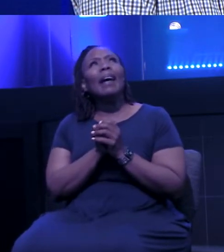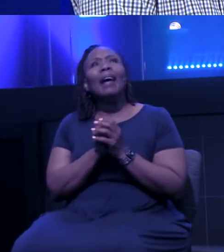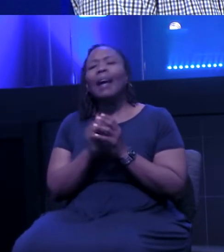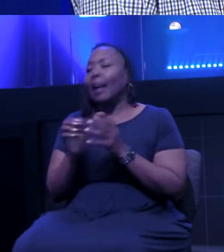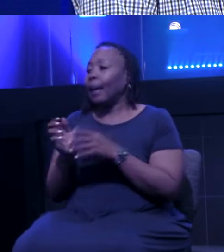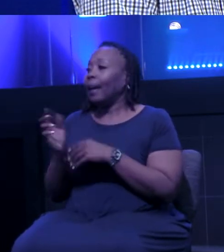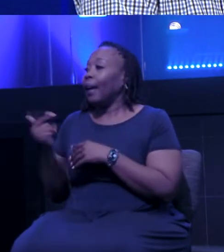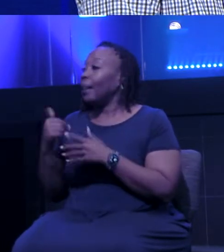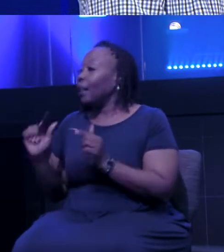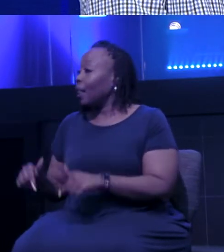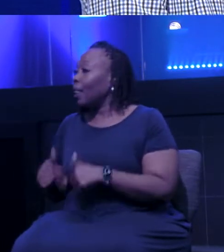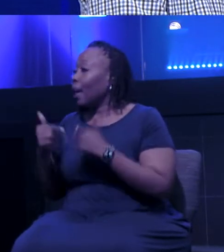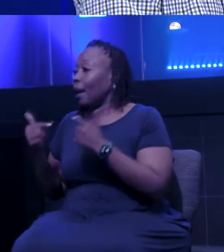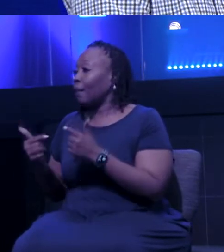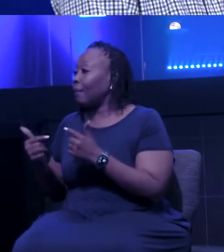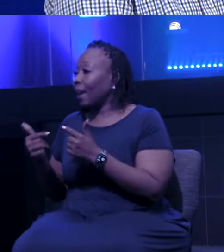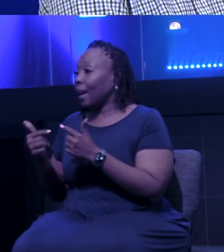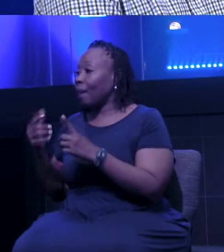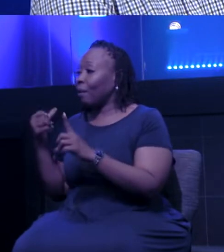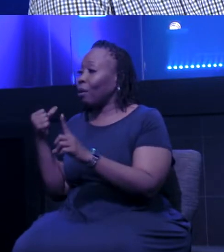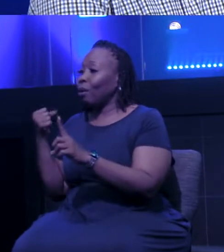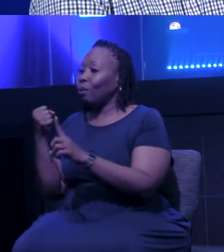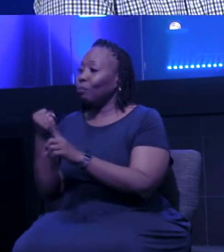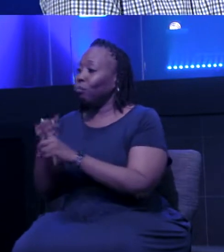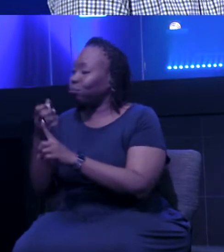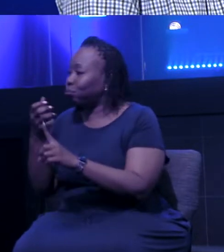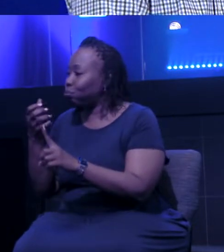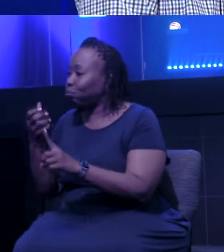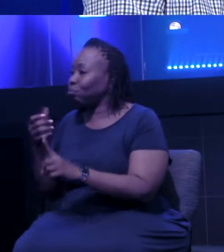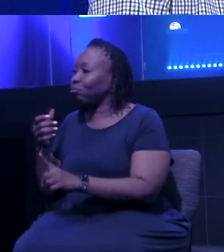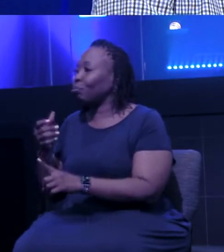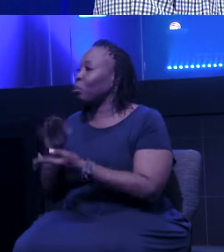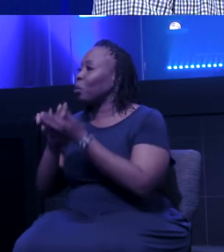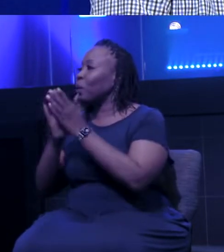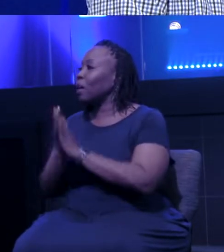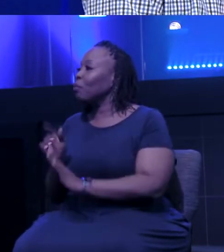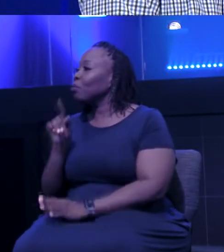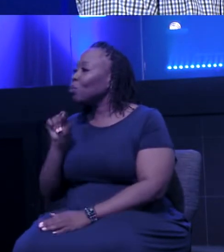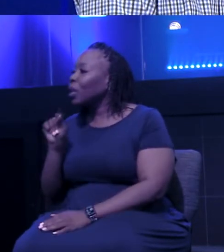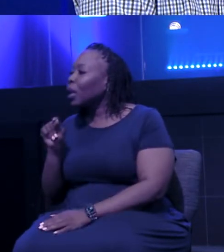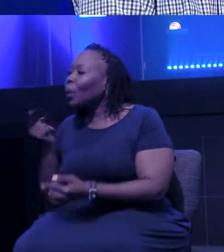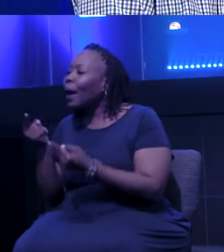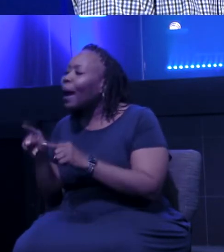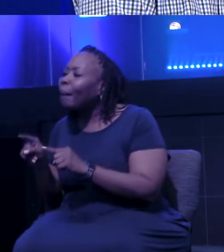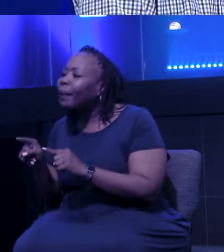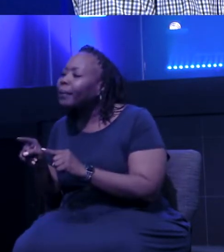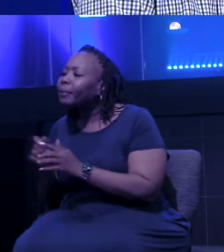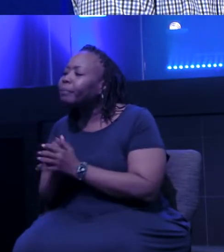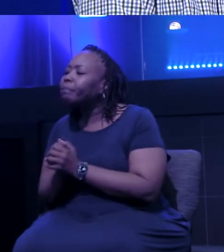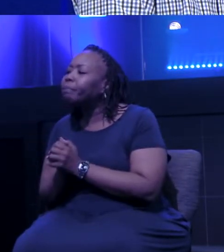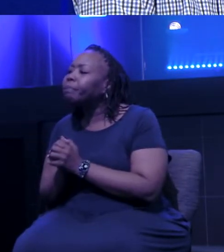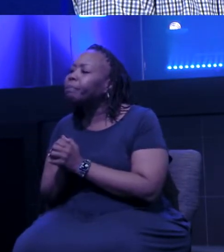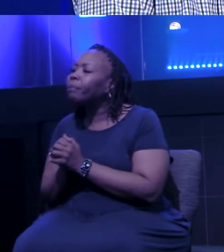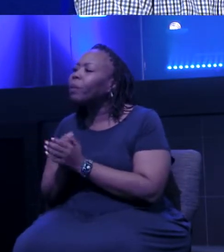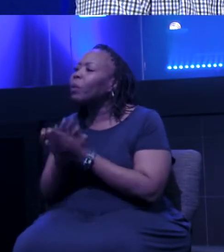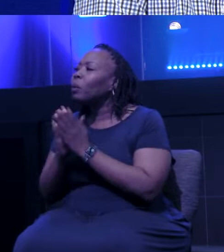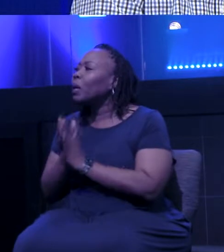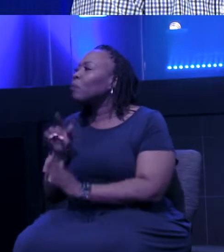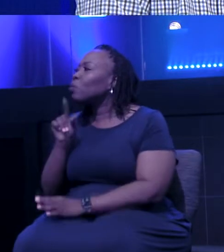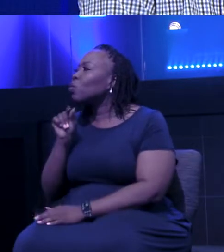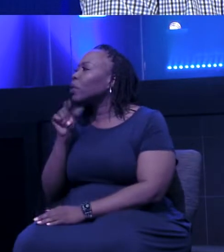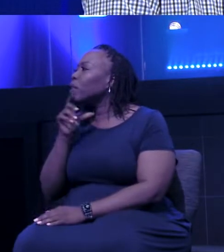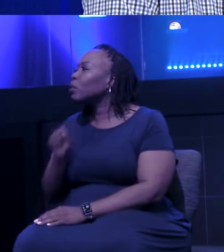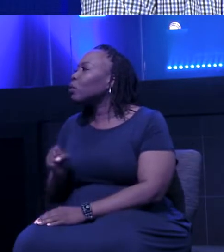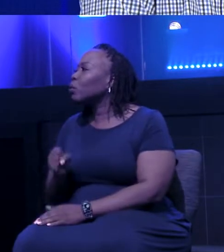life came crashing down when you were 20 years old. What happened at that point, Gonzalo? Yeah,